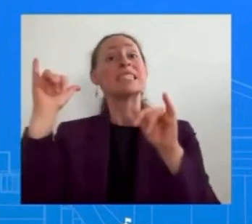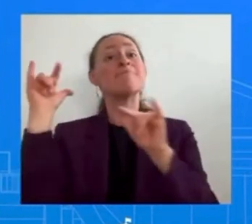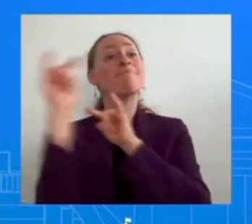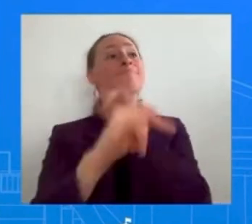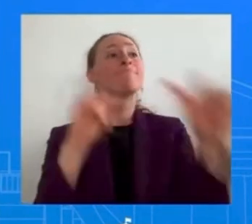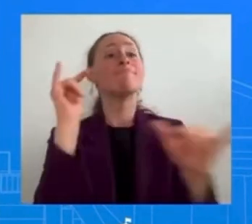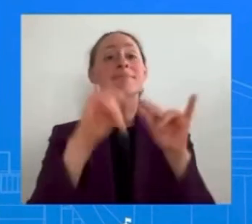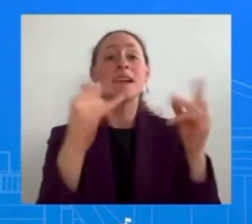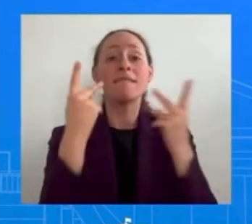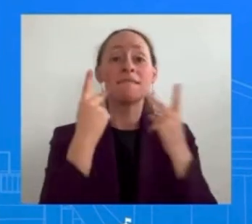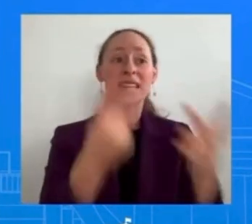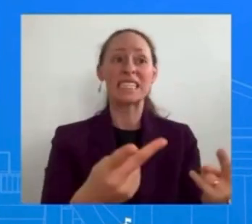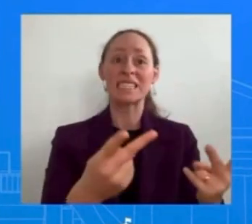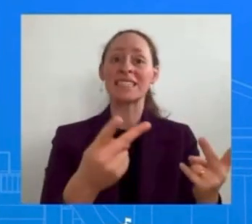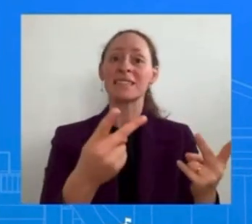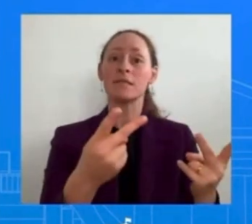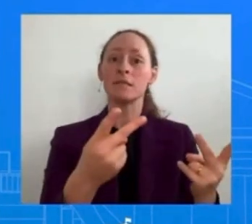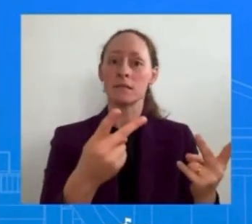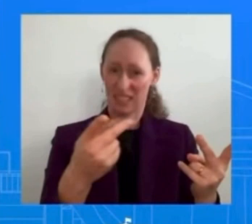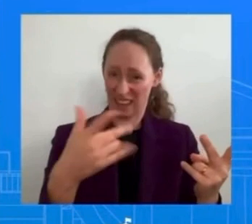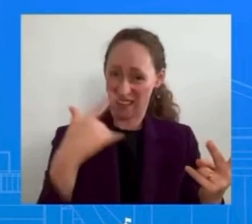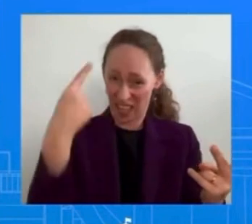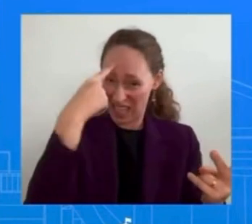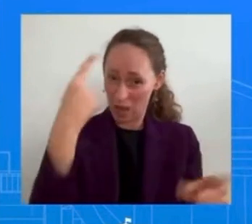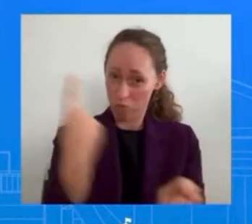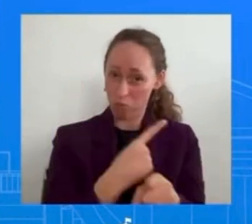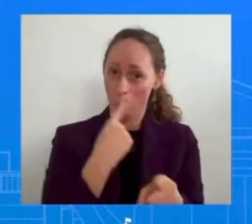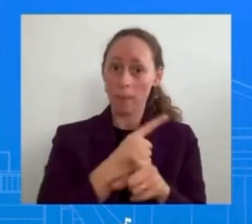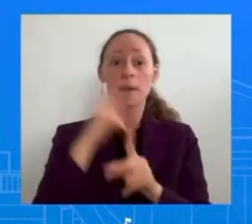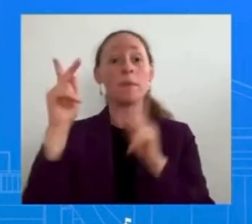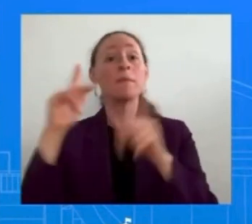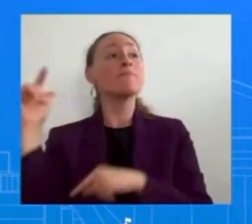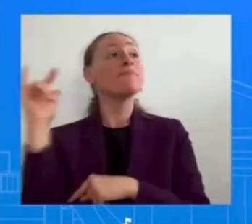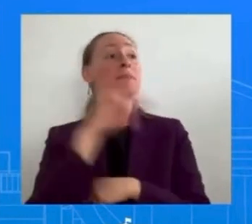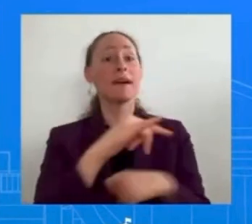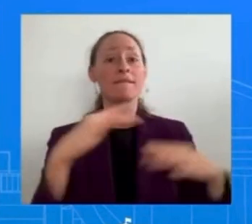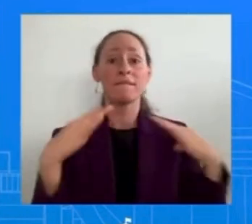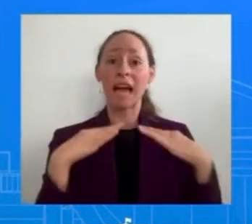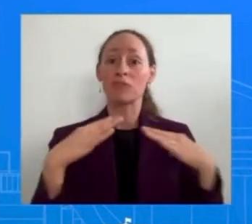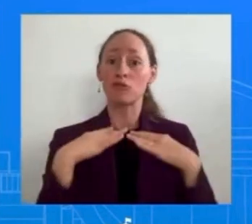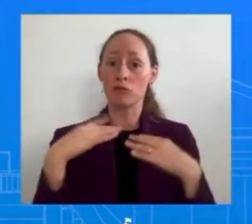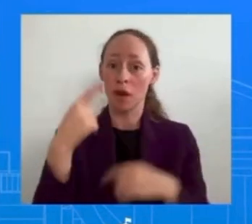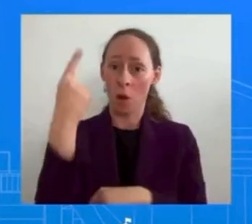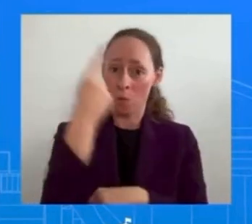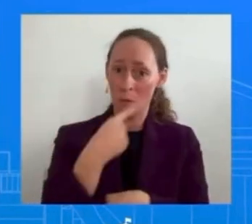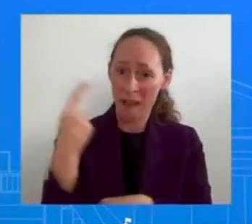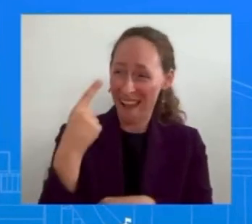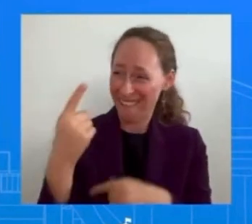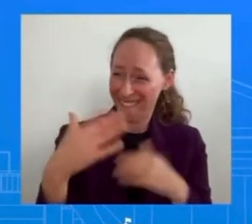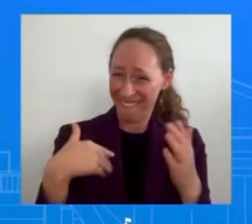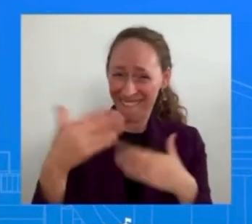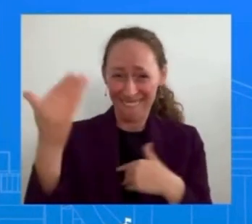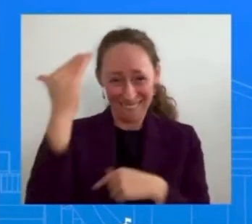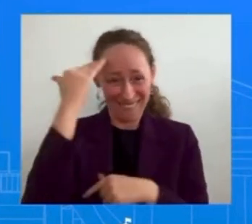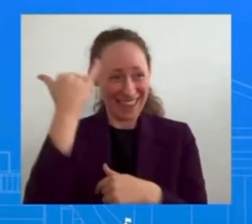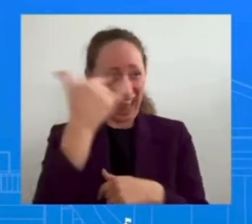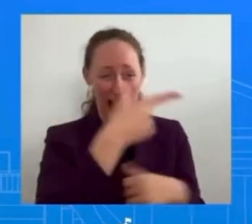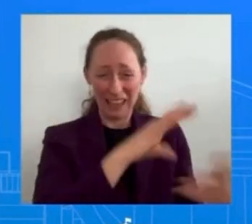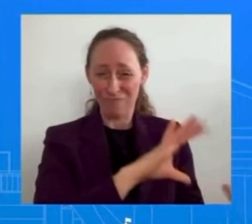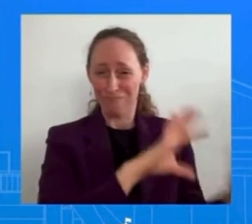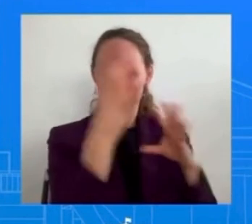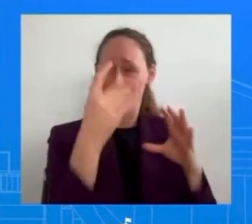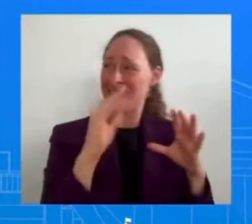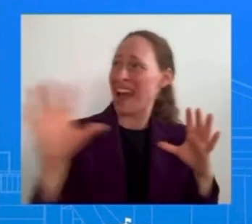as it relates to the economy. Does FEMA take a view about whether continued tourism is maybe potentially disruptive to this